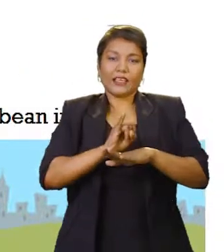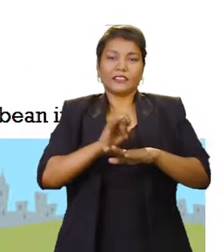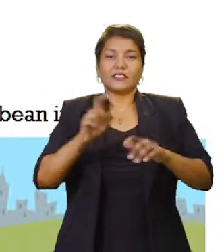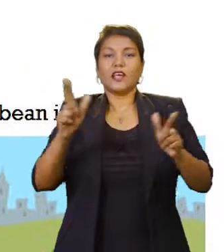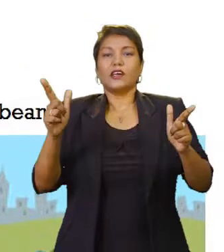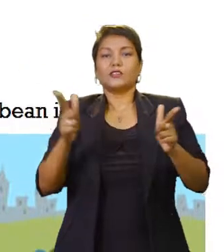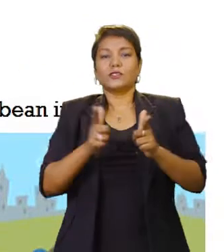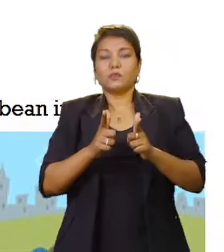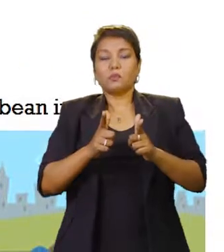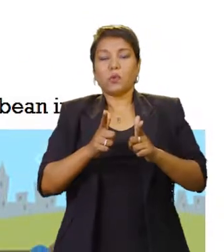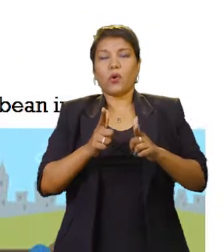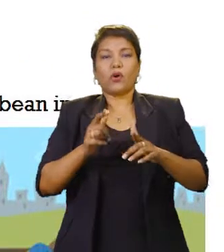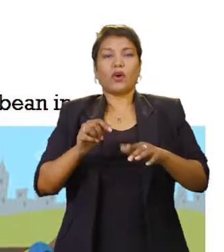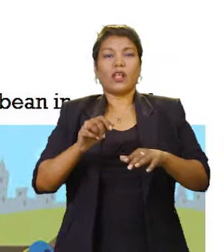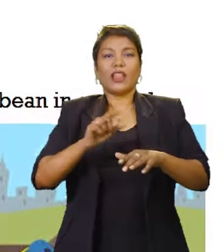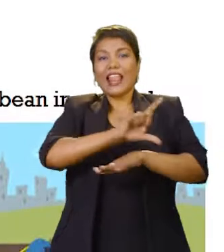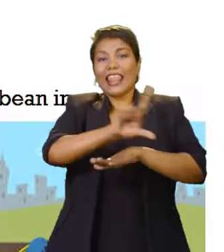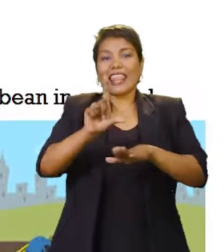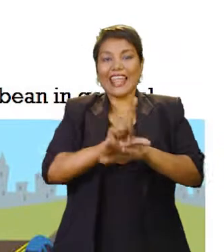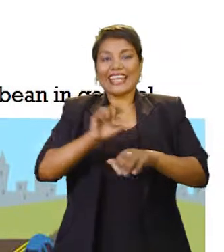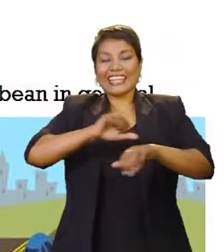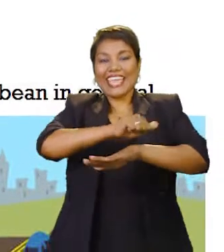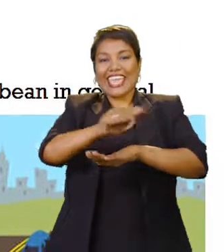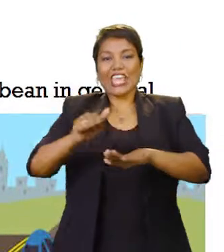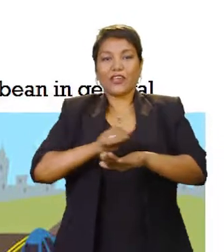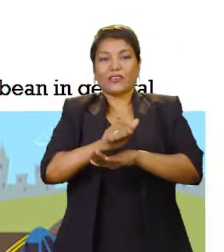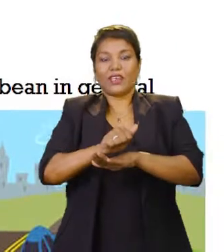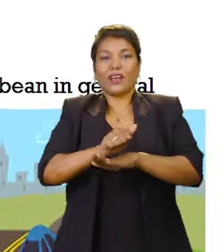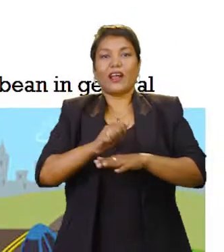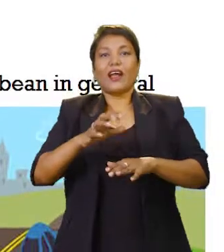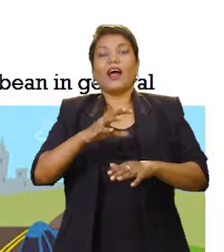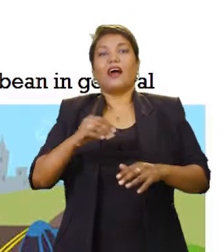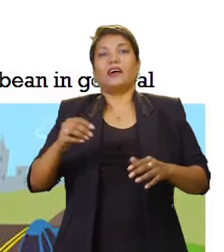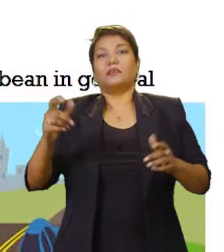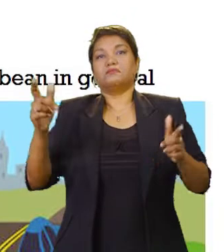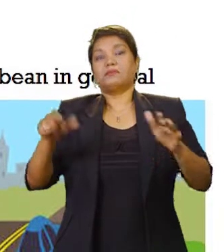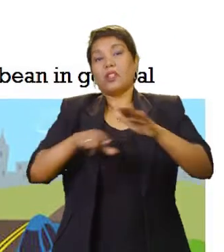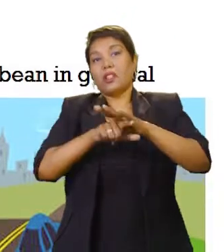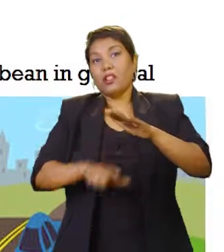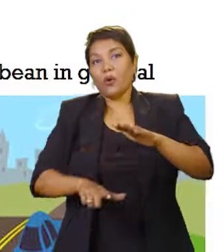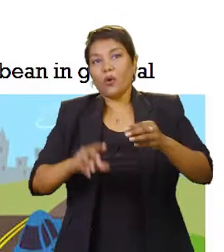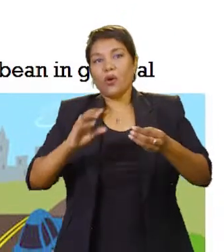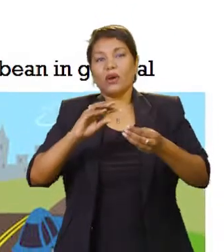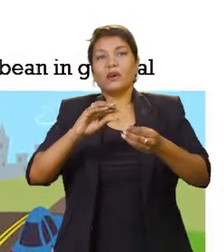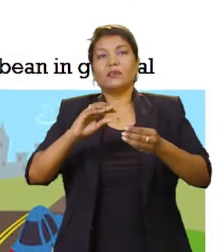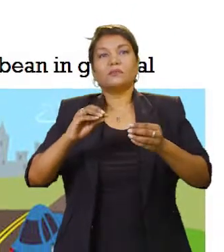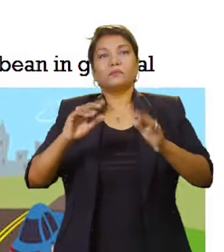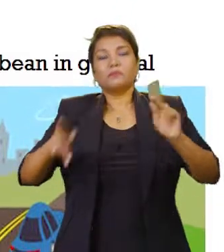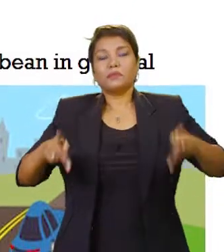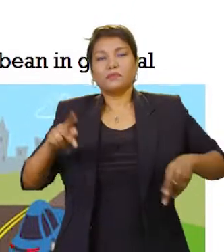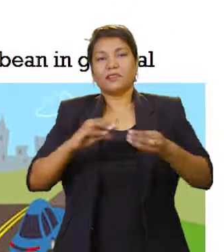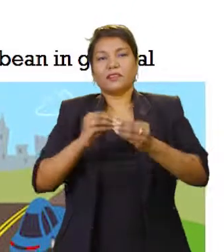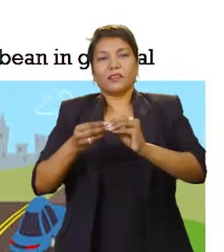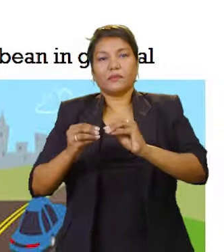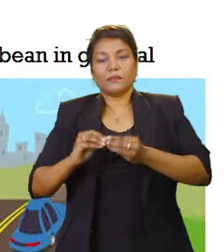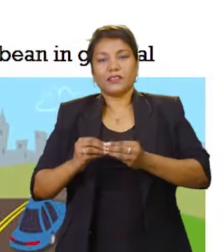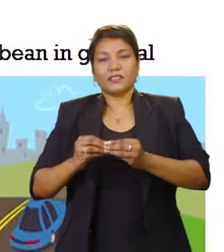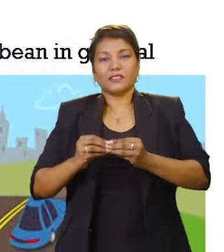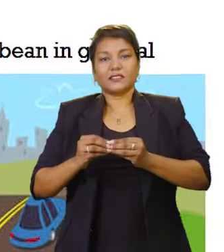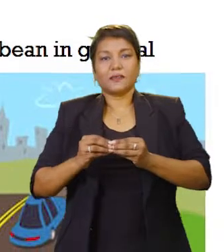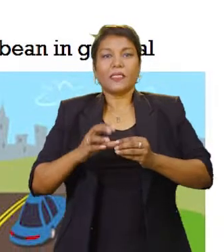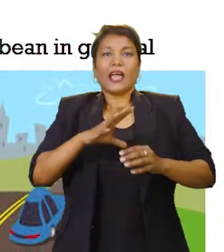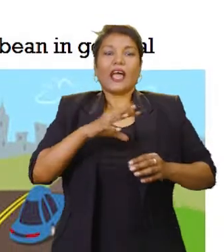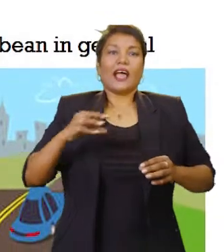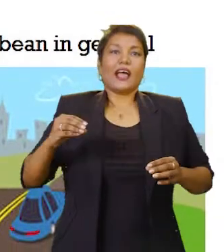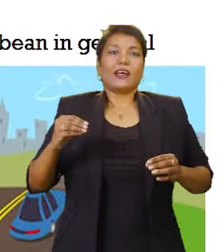and low population densities, except maybe in some of the urban centers at certain times of the day. In many instances, there's been a sort of